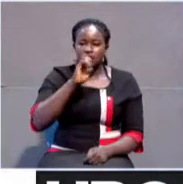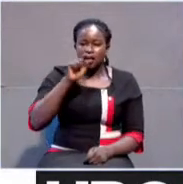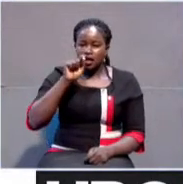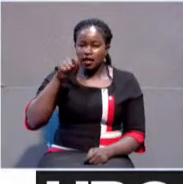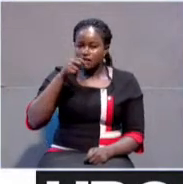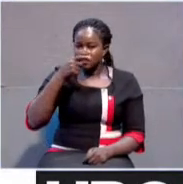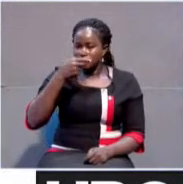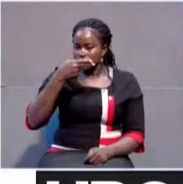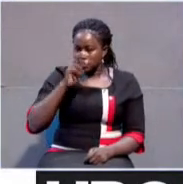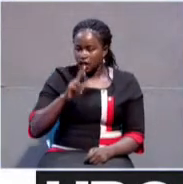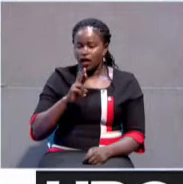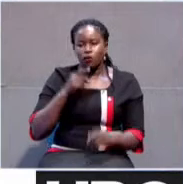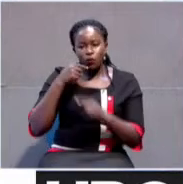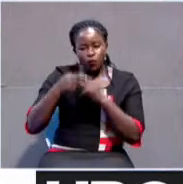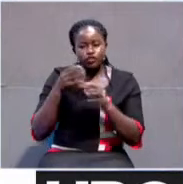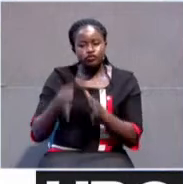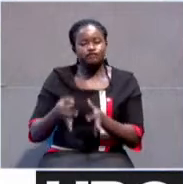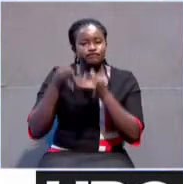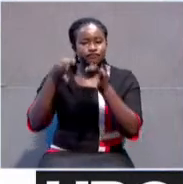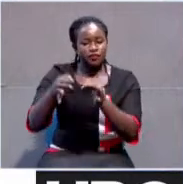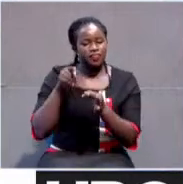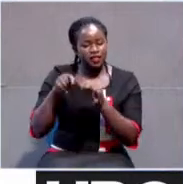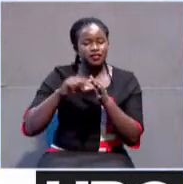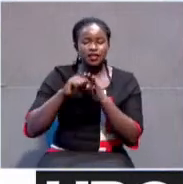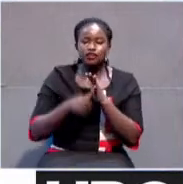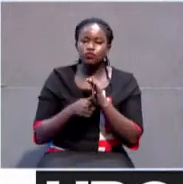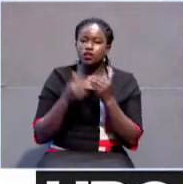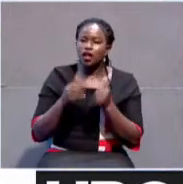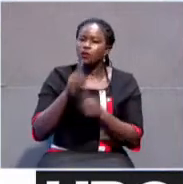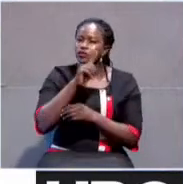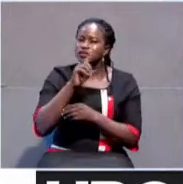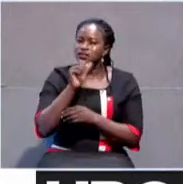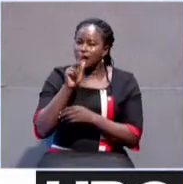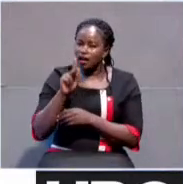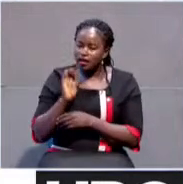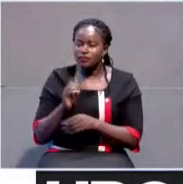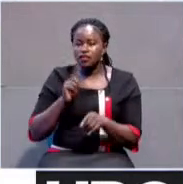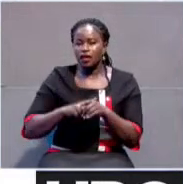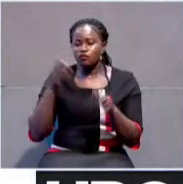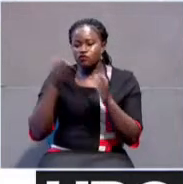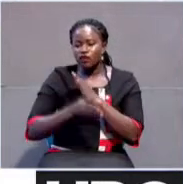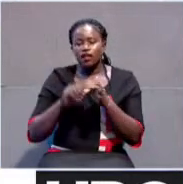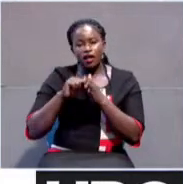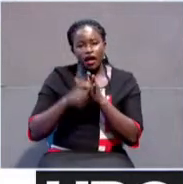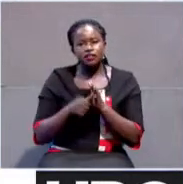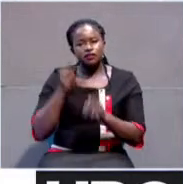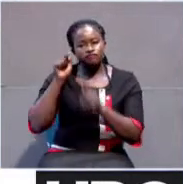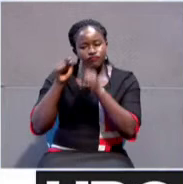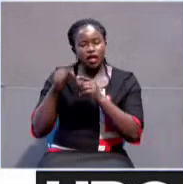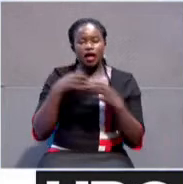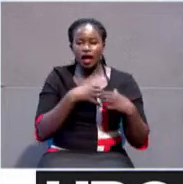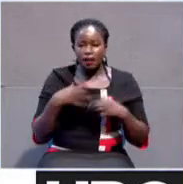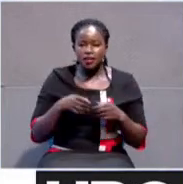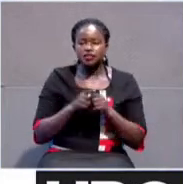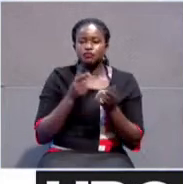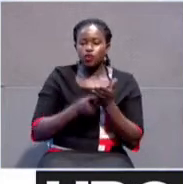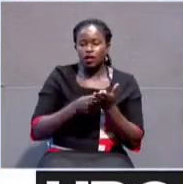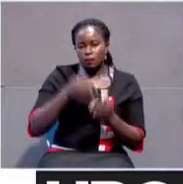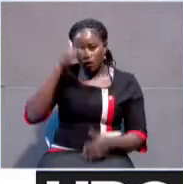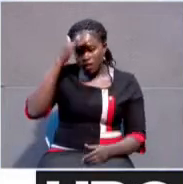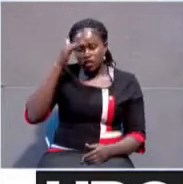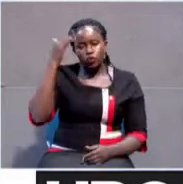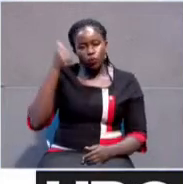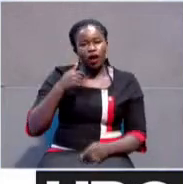the judgment in this matter. Francis Zake, in filing this case, accuses the UPDF and Uganda Police